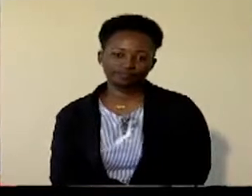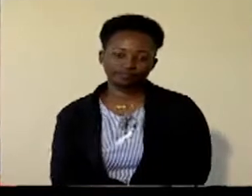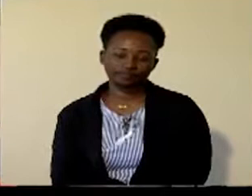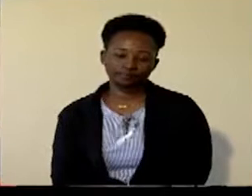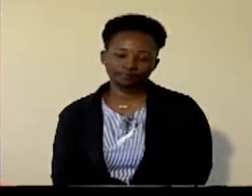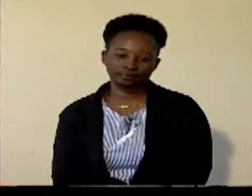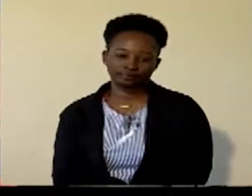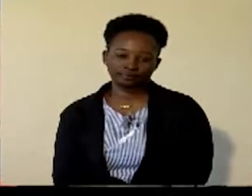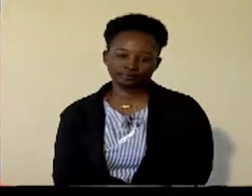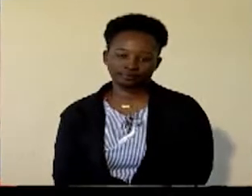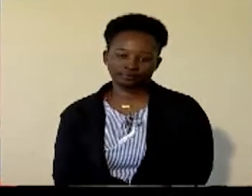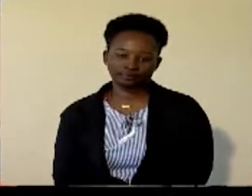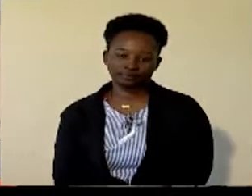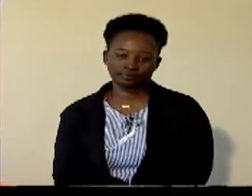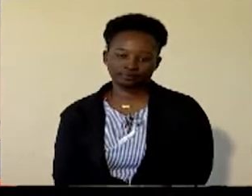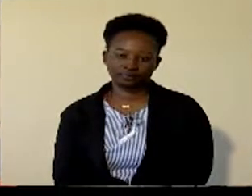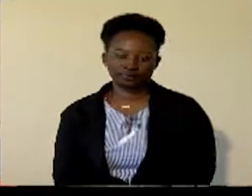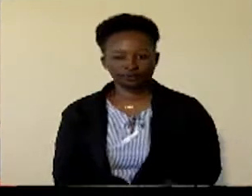to